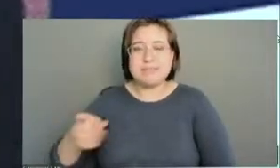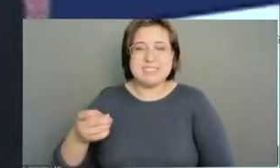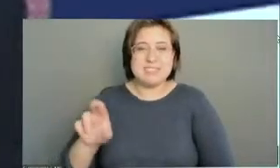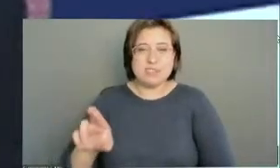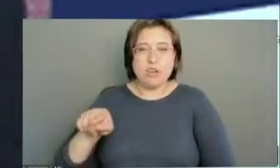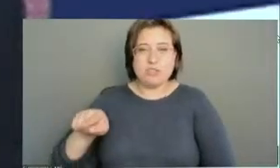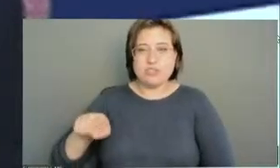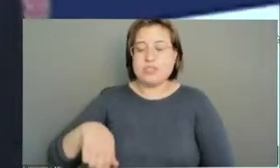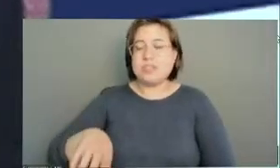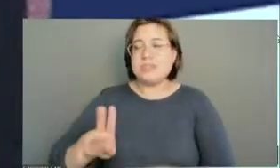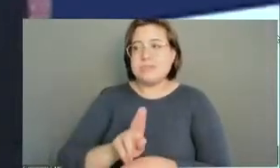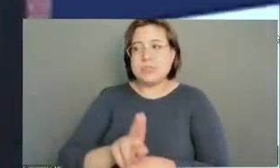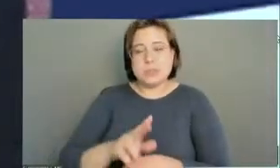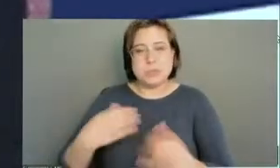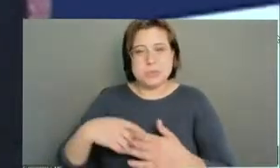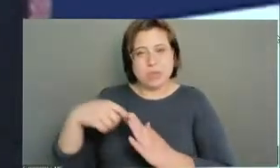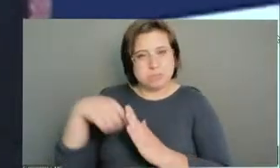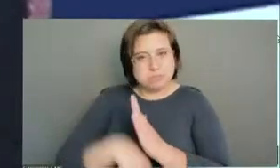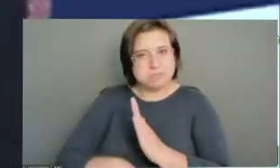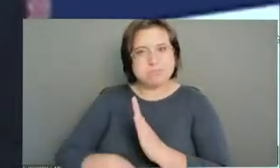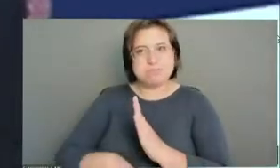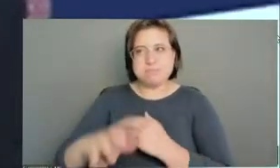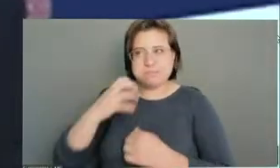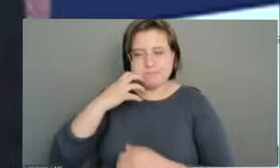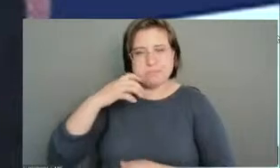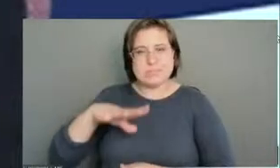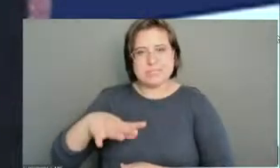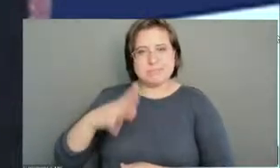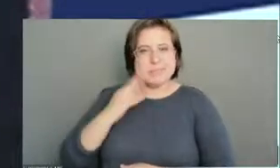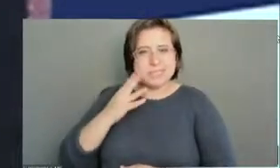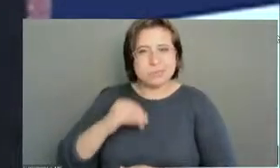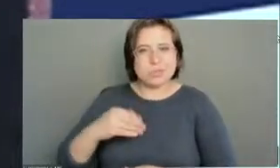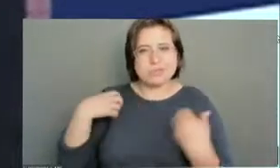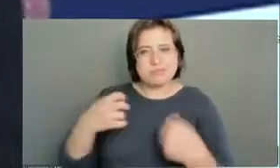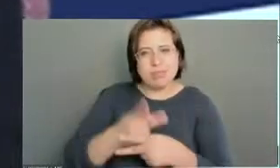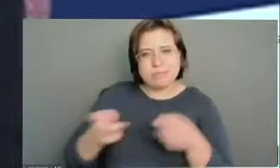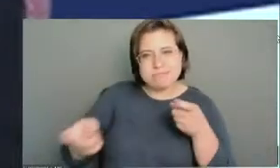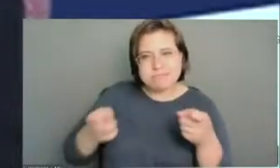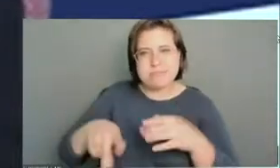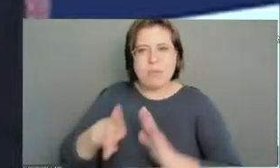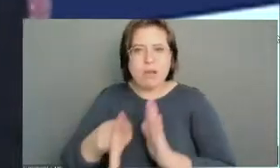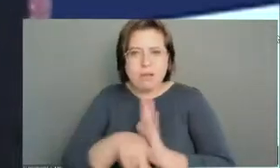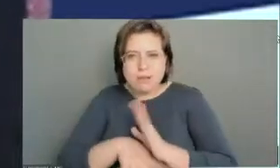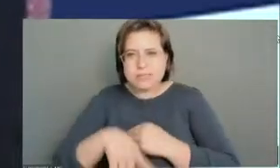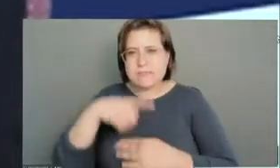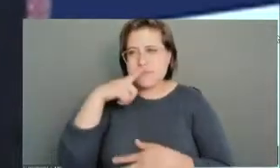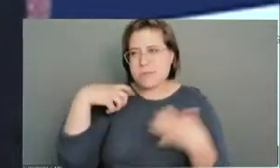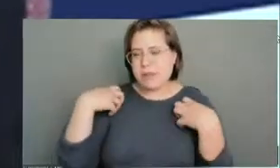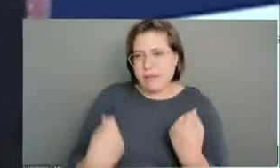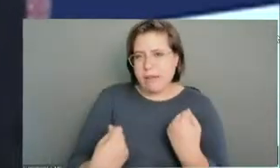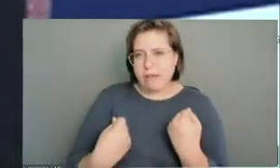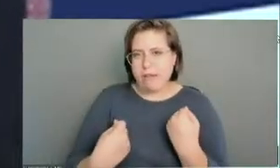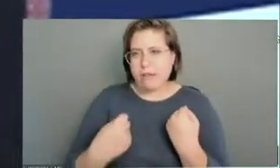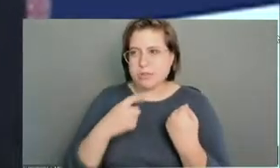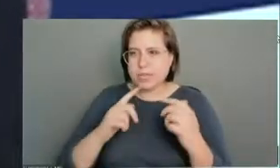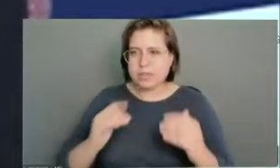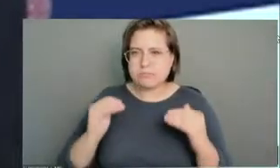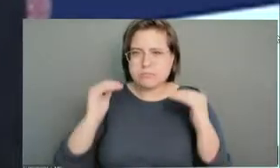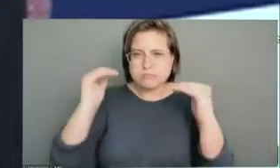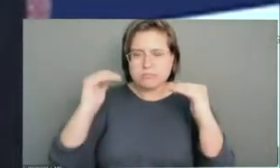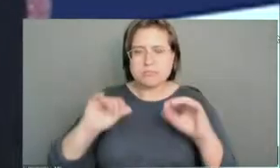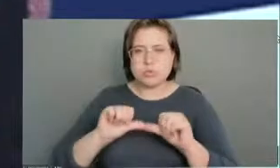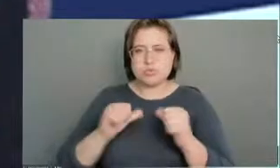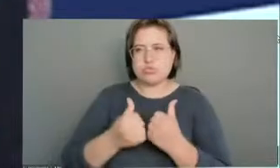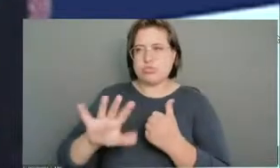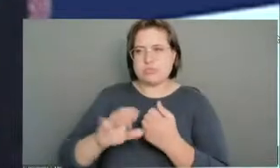what is really extensive experience in healthcare management, in policy, public health, to advance the association's